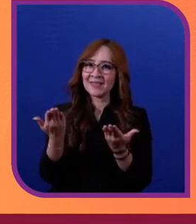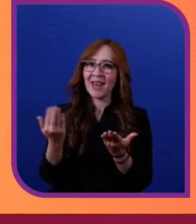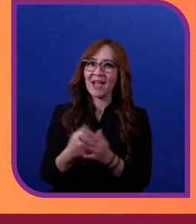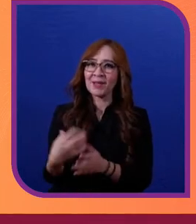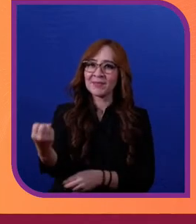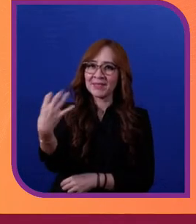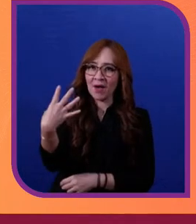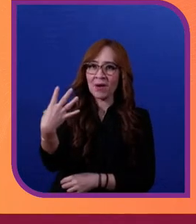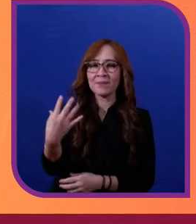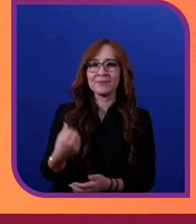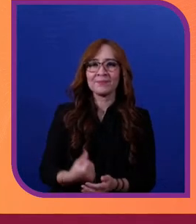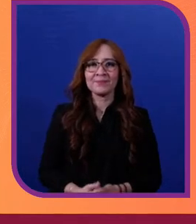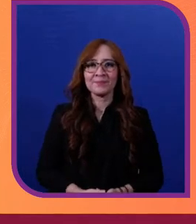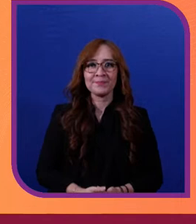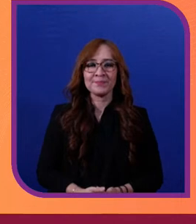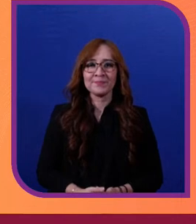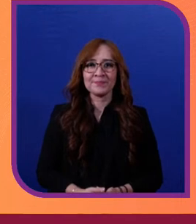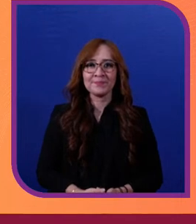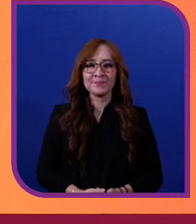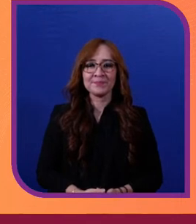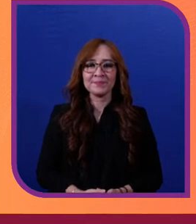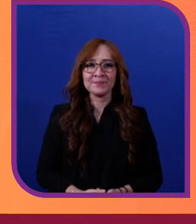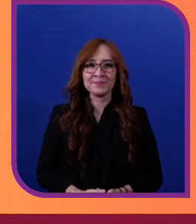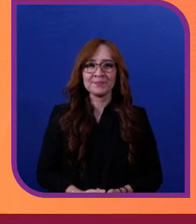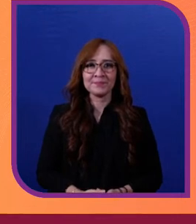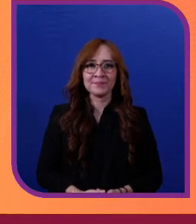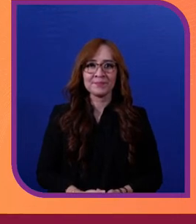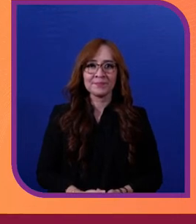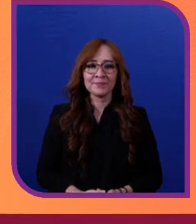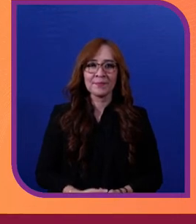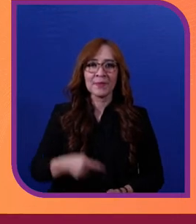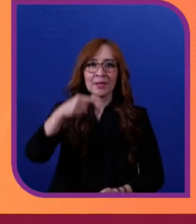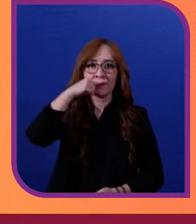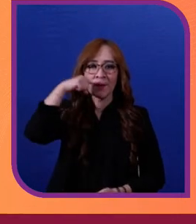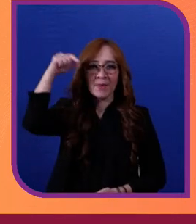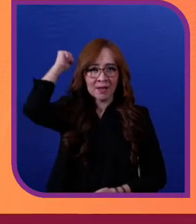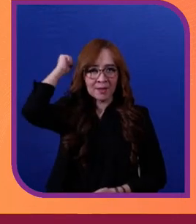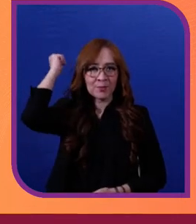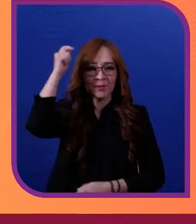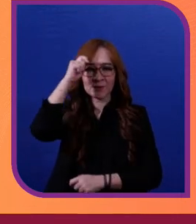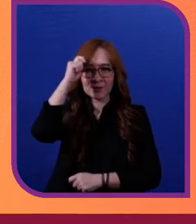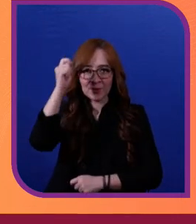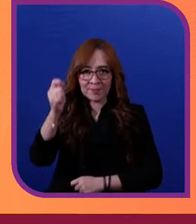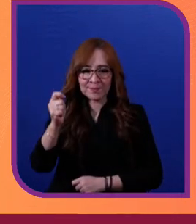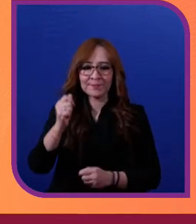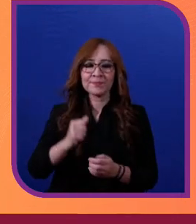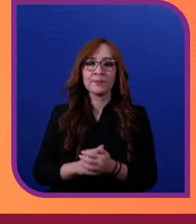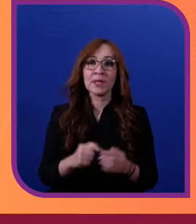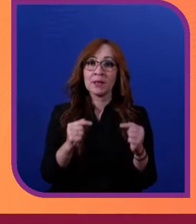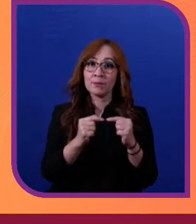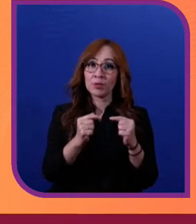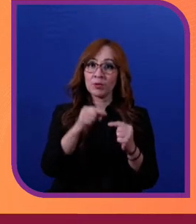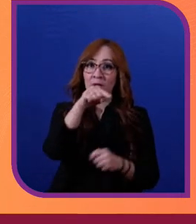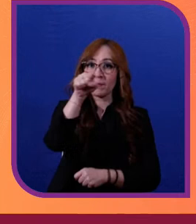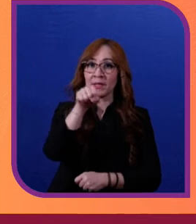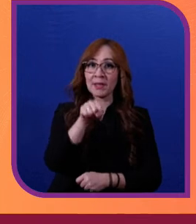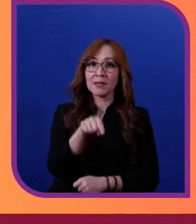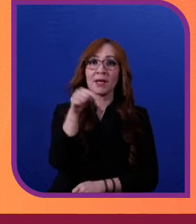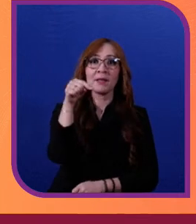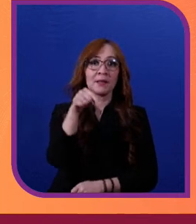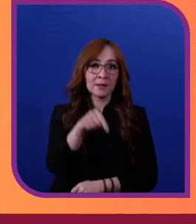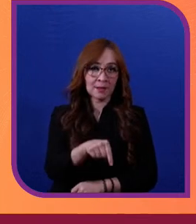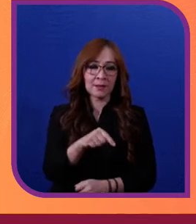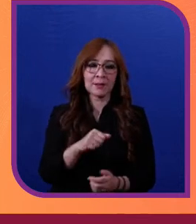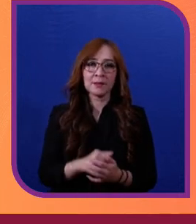by moderator Edition MP3 the description Ateng a first of